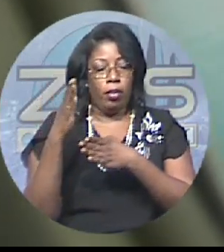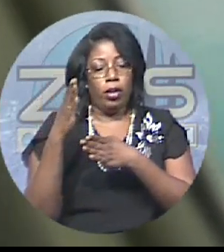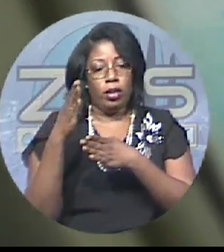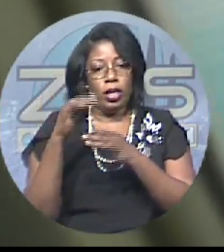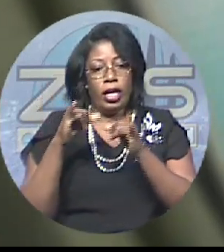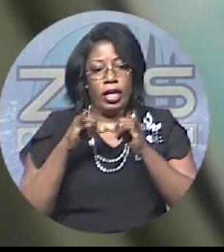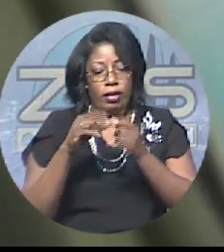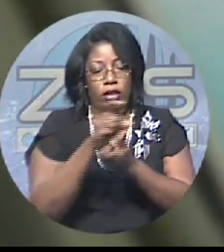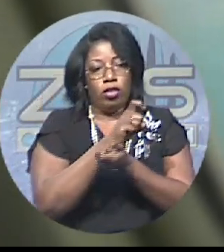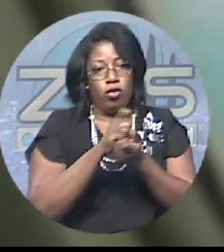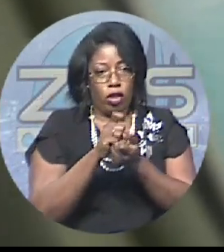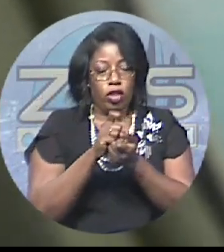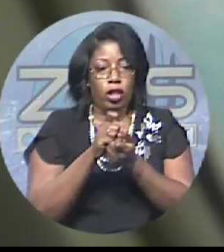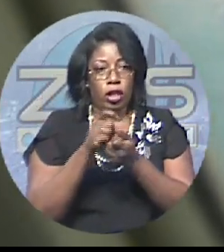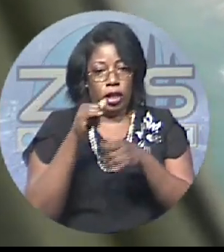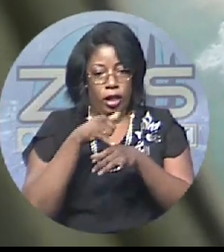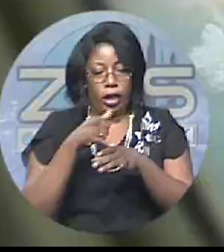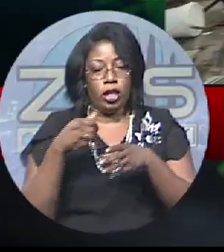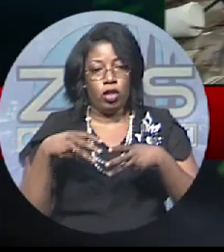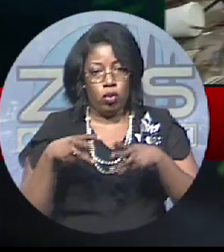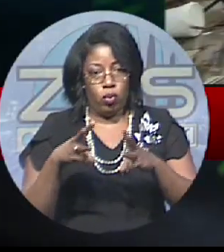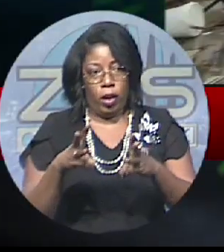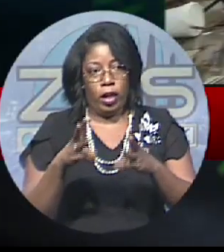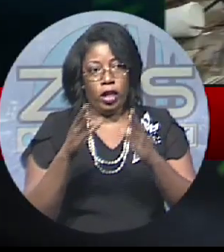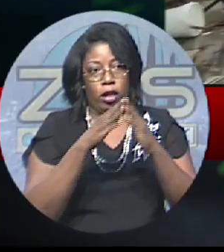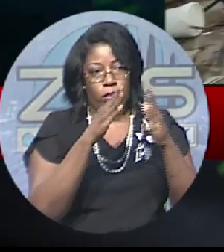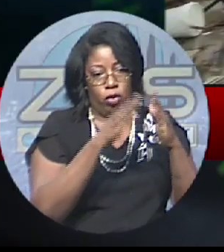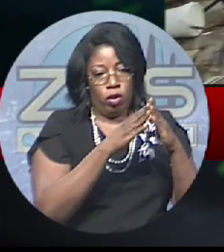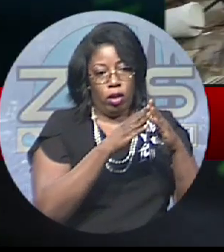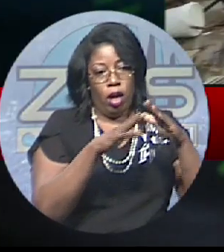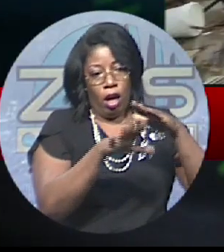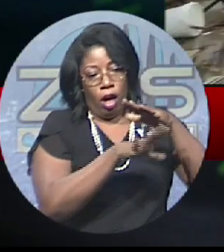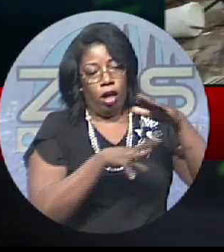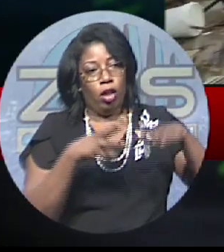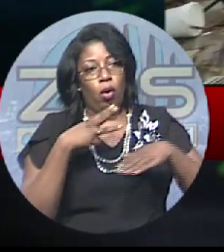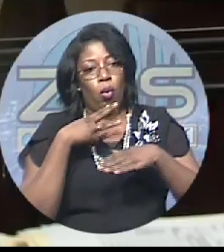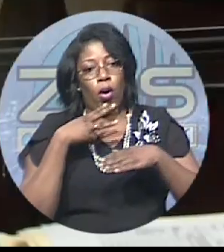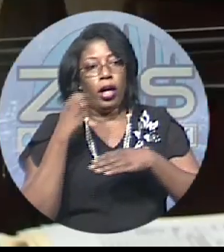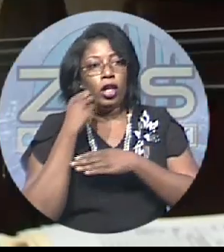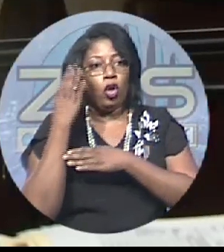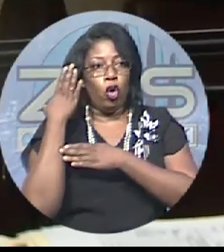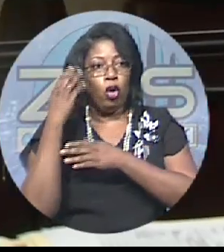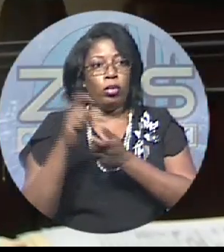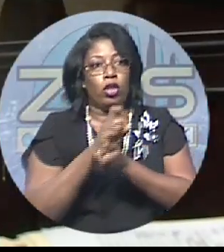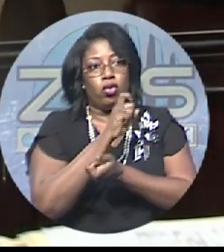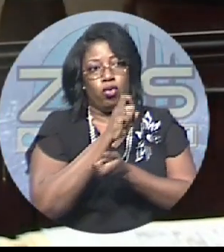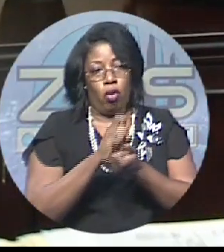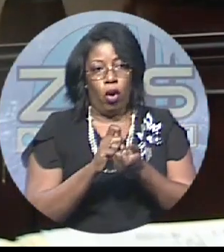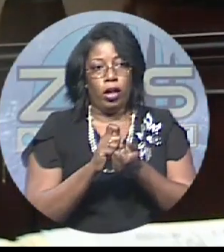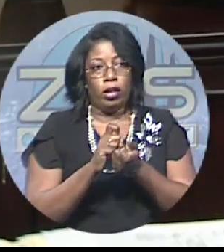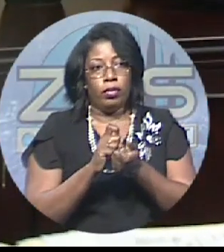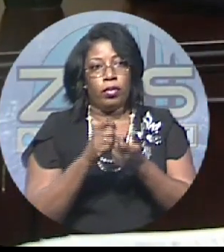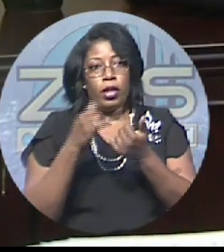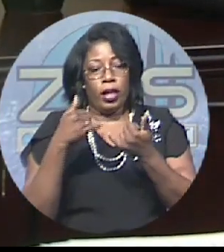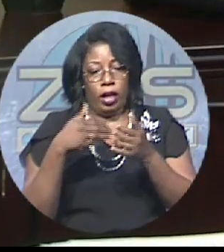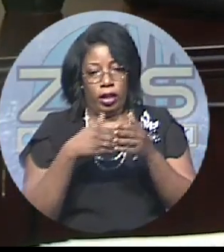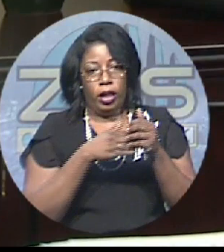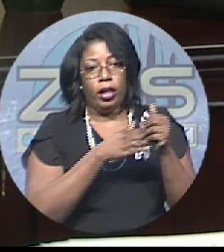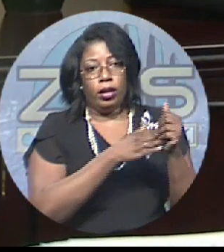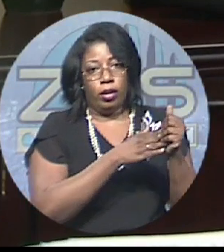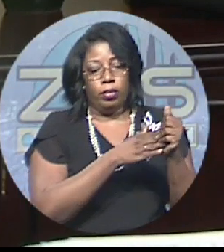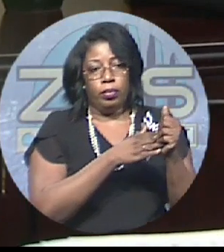destruction in its wake, with entire communities underwater and homes destroyed. Deputy Director of the Department of